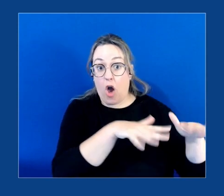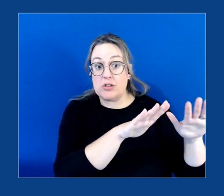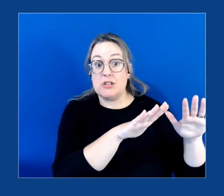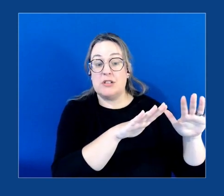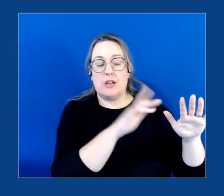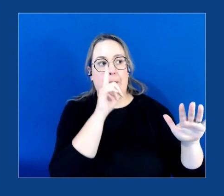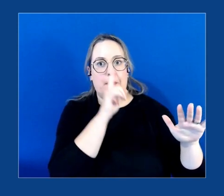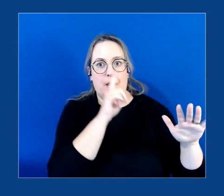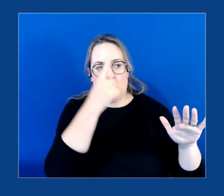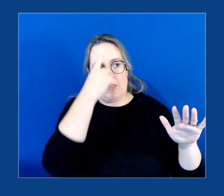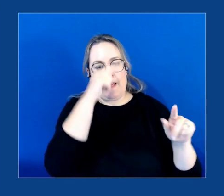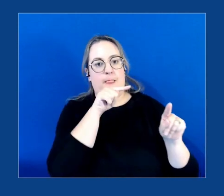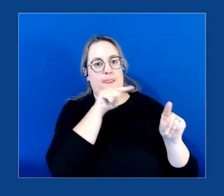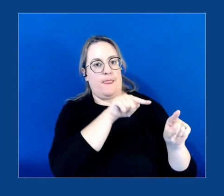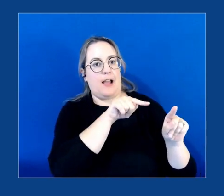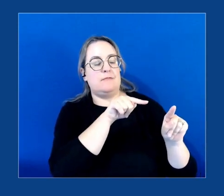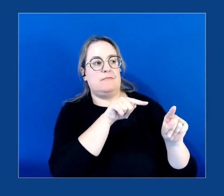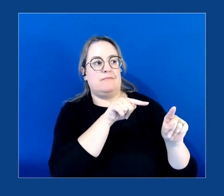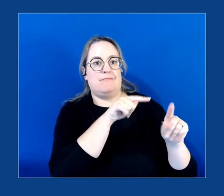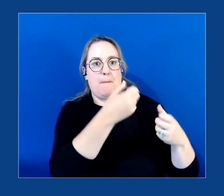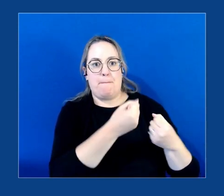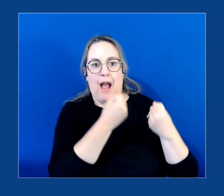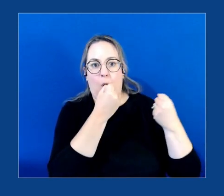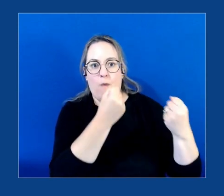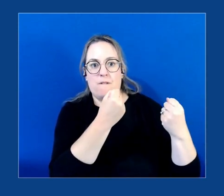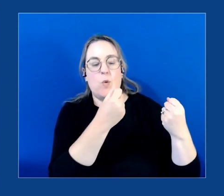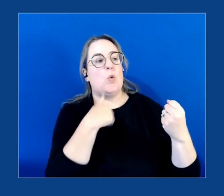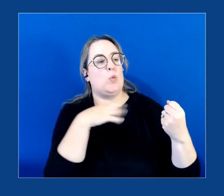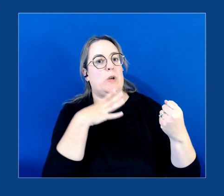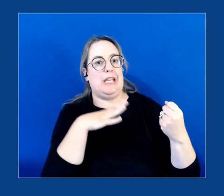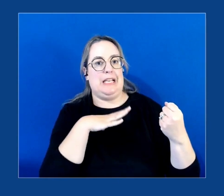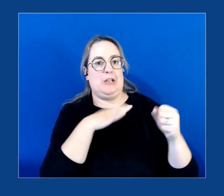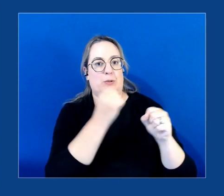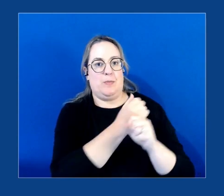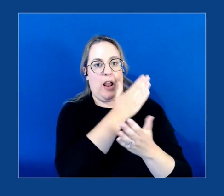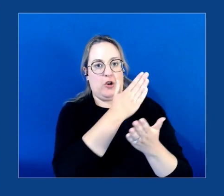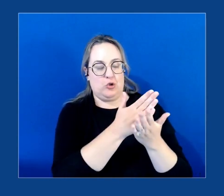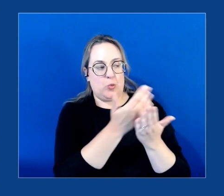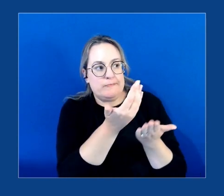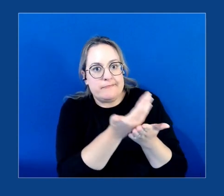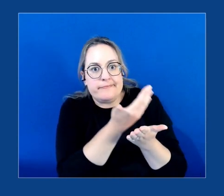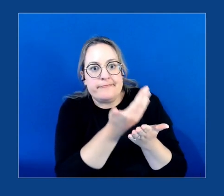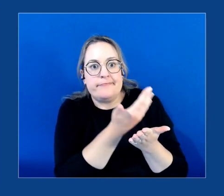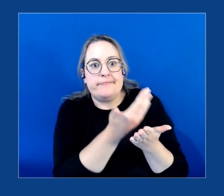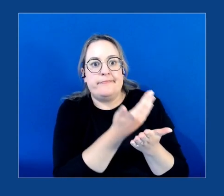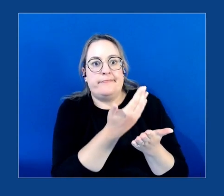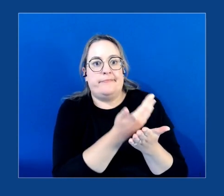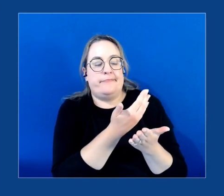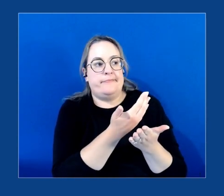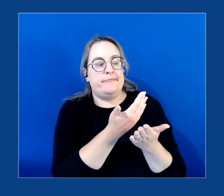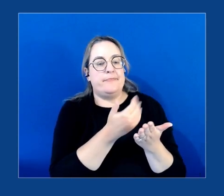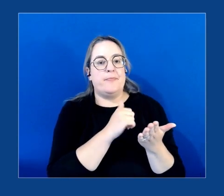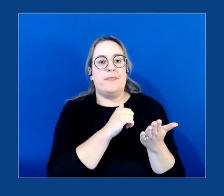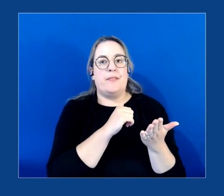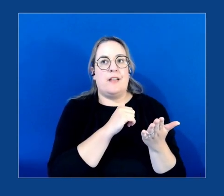relevant. They bring attention to and make an argument for the significance of practices and for